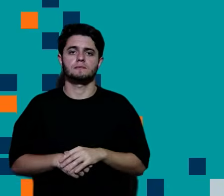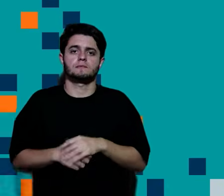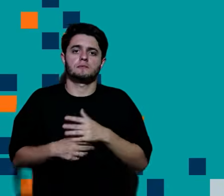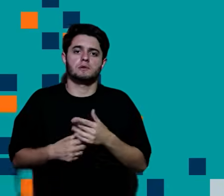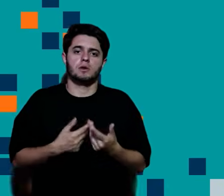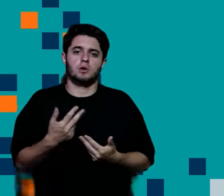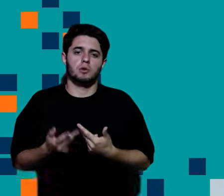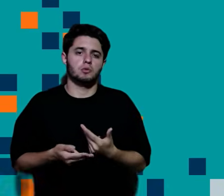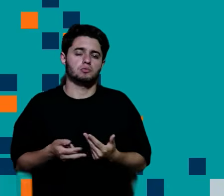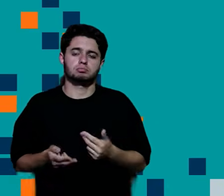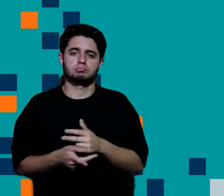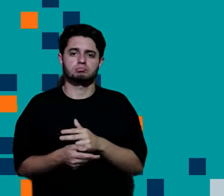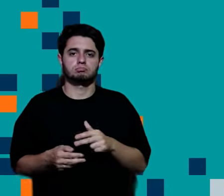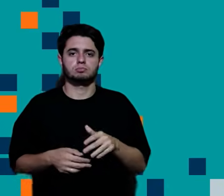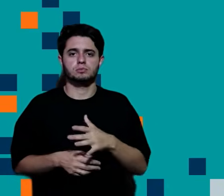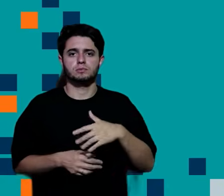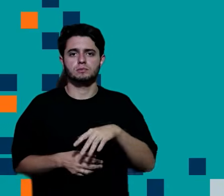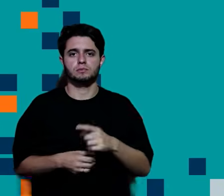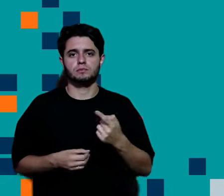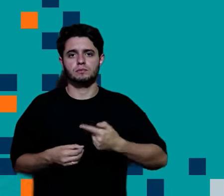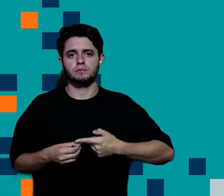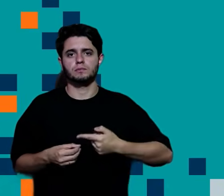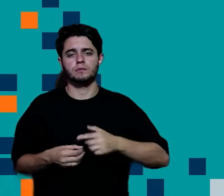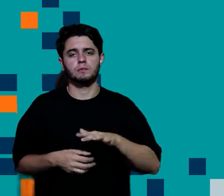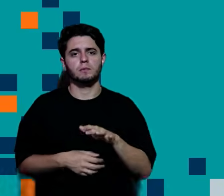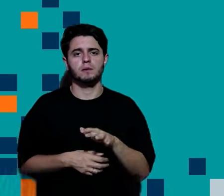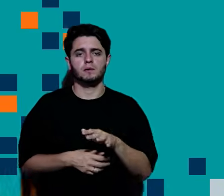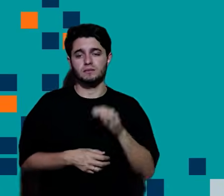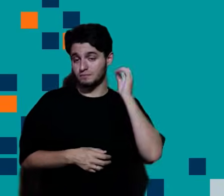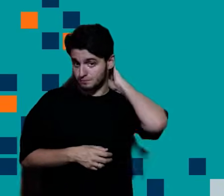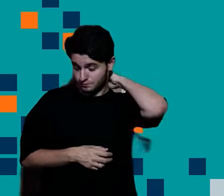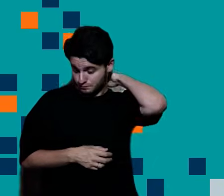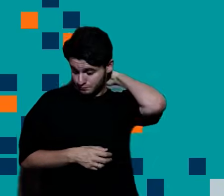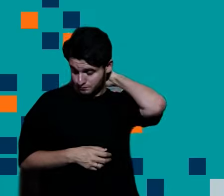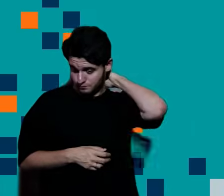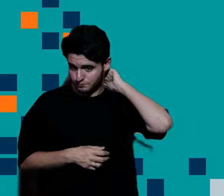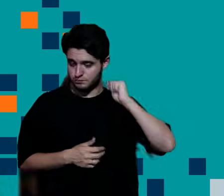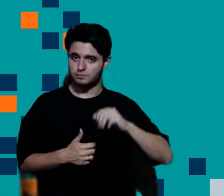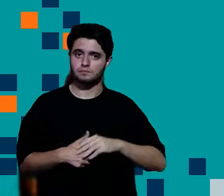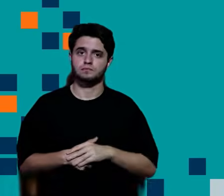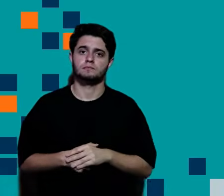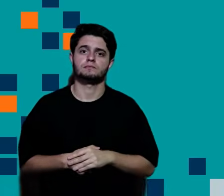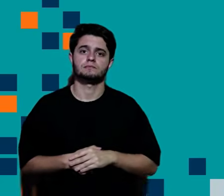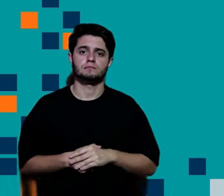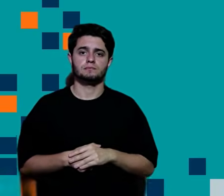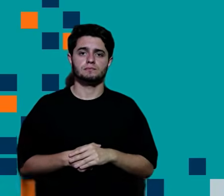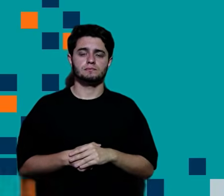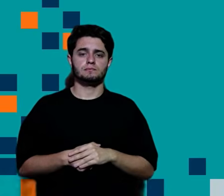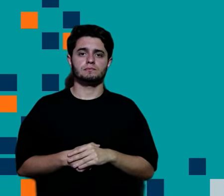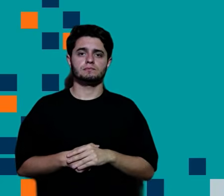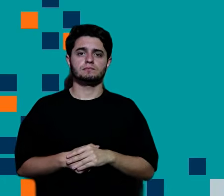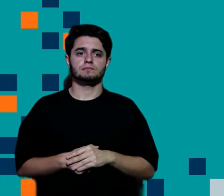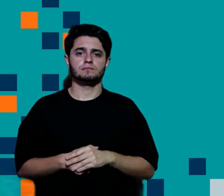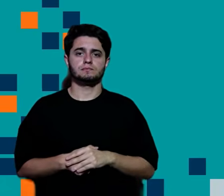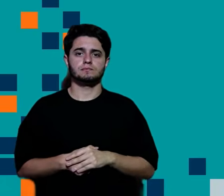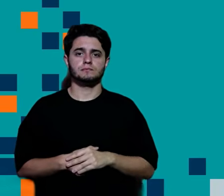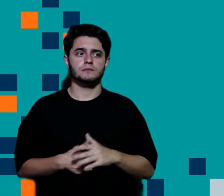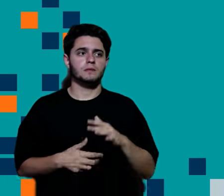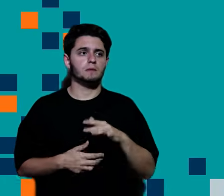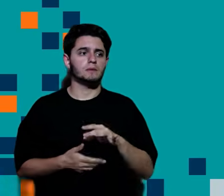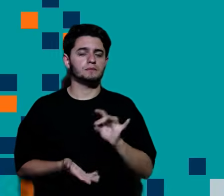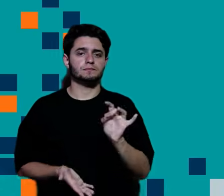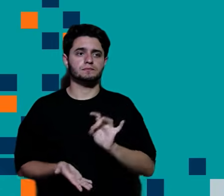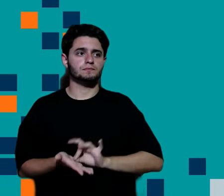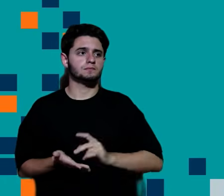of the great ones in this city. But he was known as the founder of landscape architecture. But in